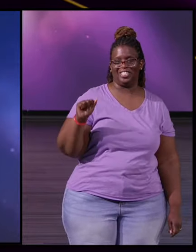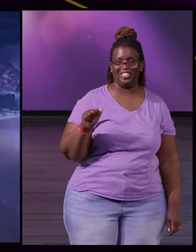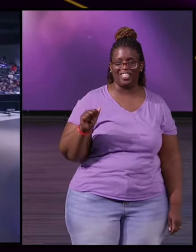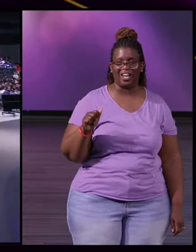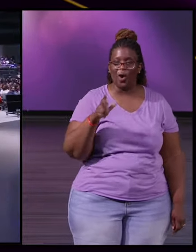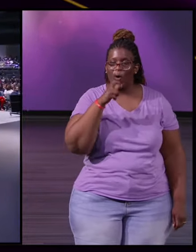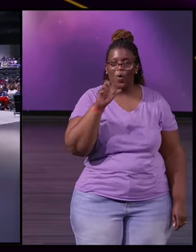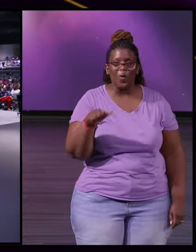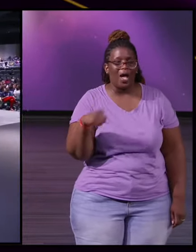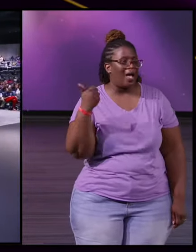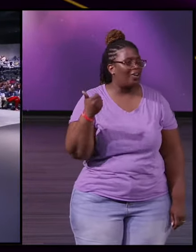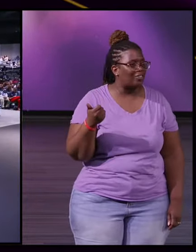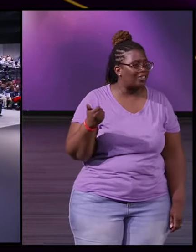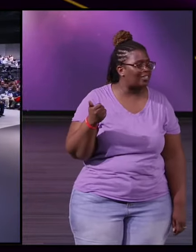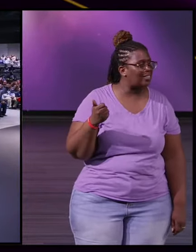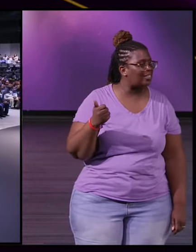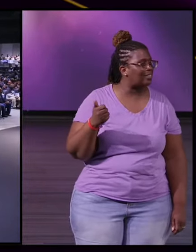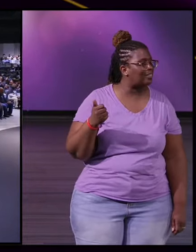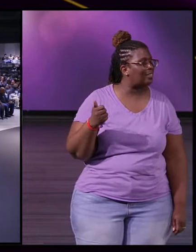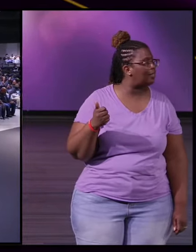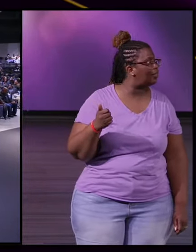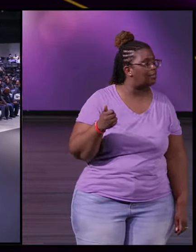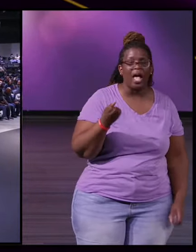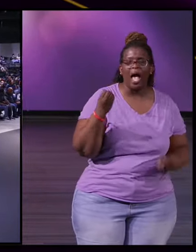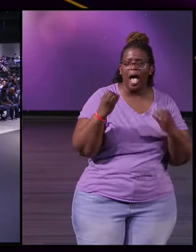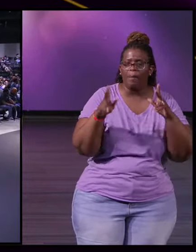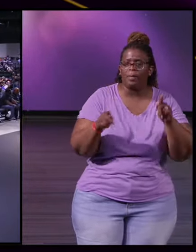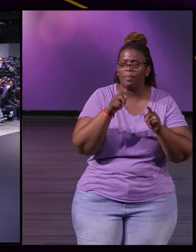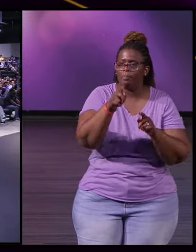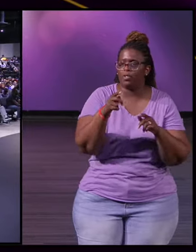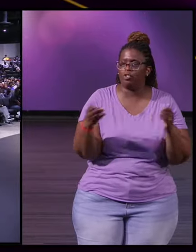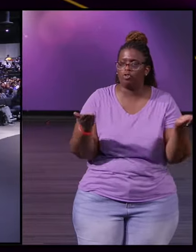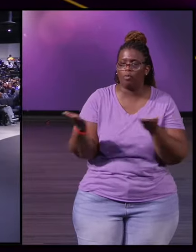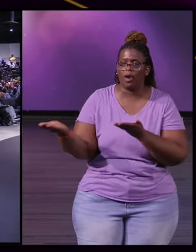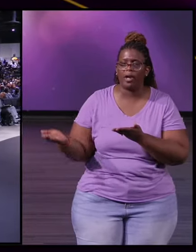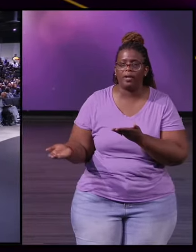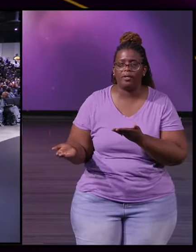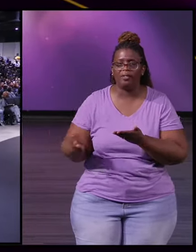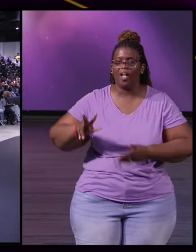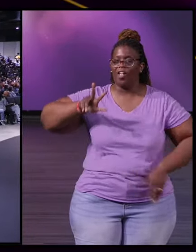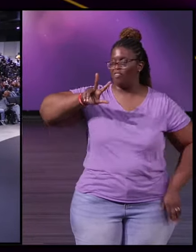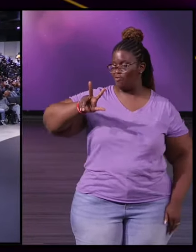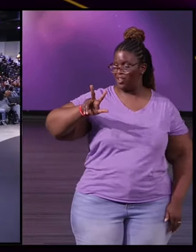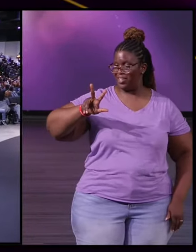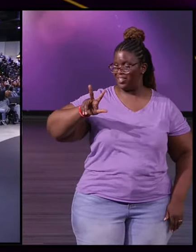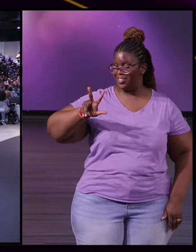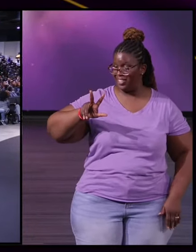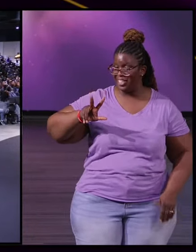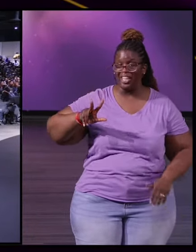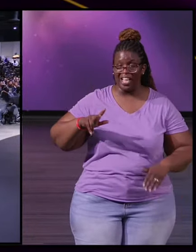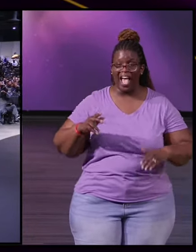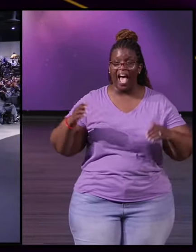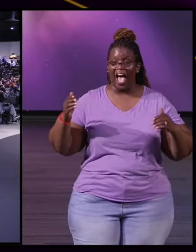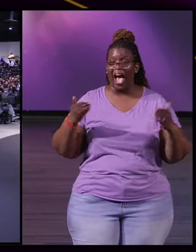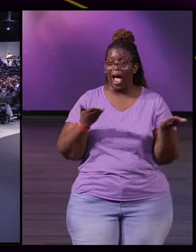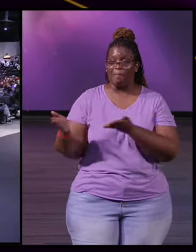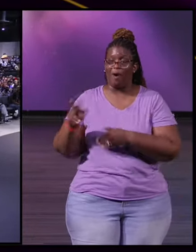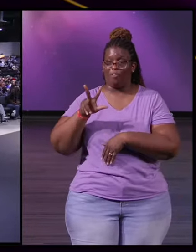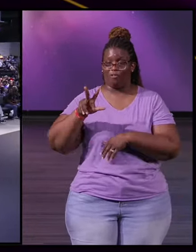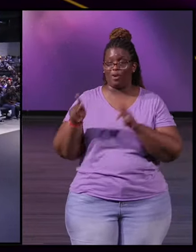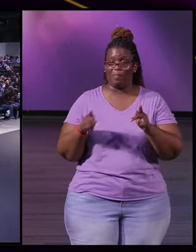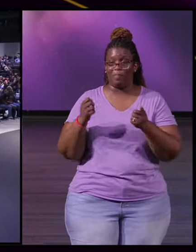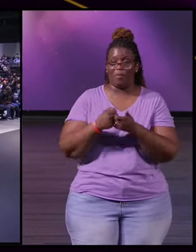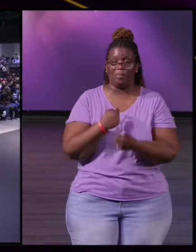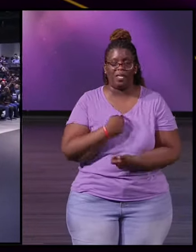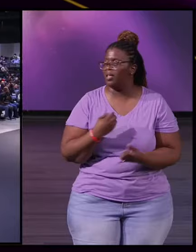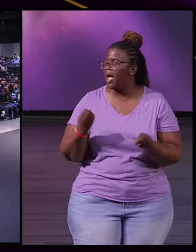anybody else? All right, how many did you bring with you? We got three over here. How